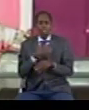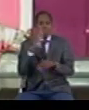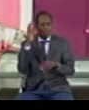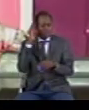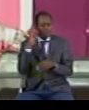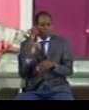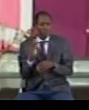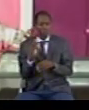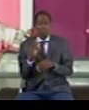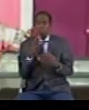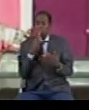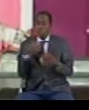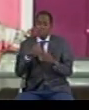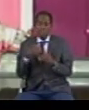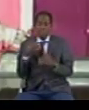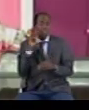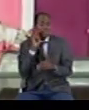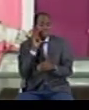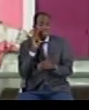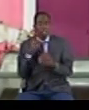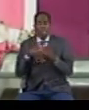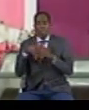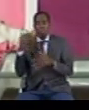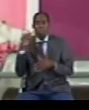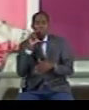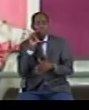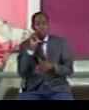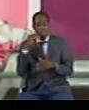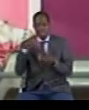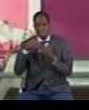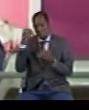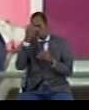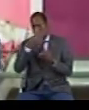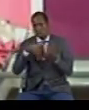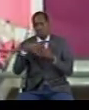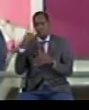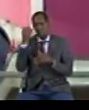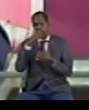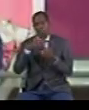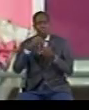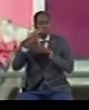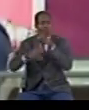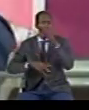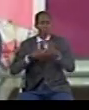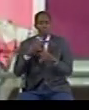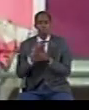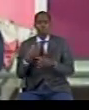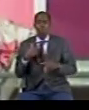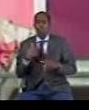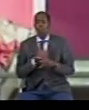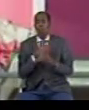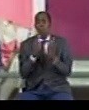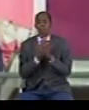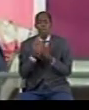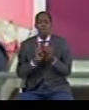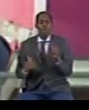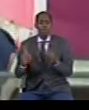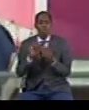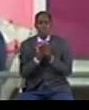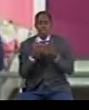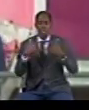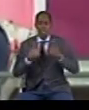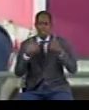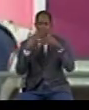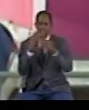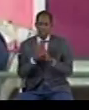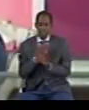Nigeria, outside Nigeria, in Africa, outside Africa, and the whole world, Lord, wherever they have received this teaching tonight,